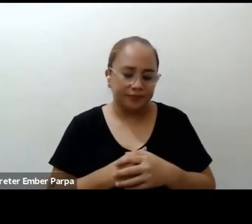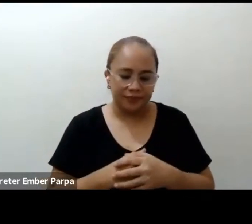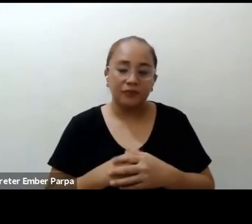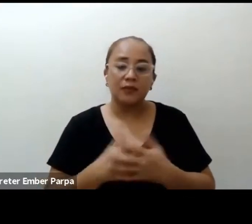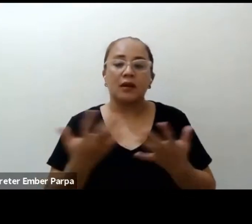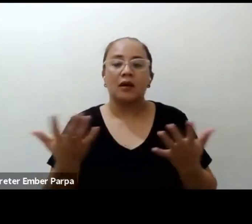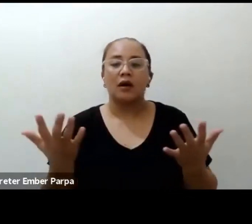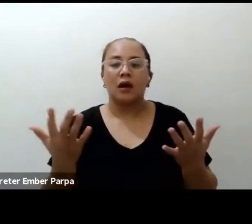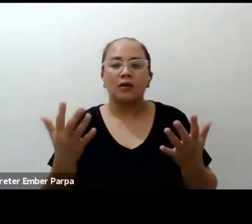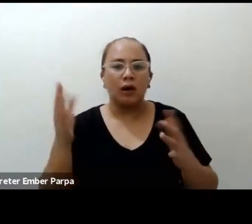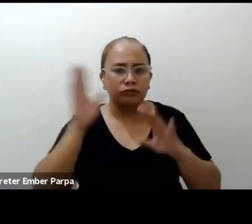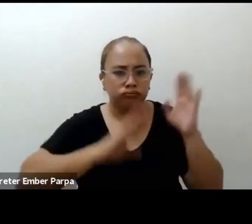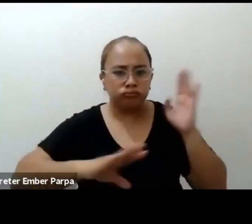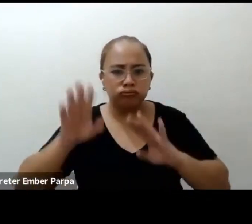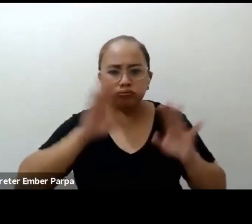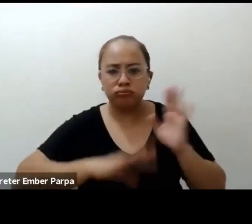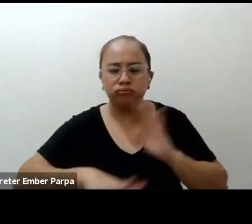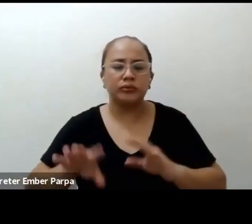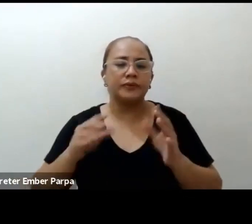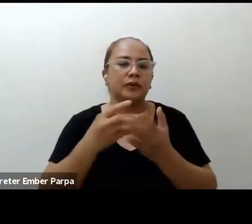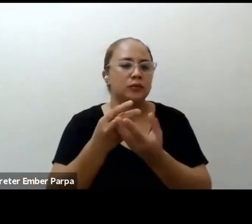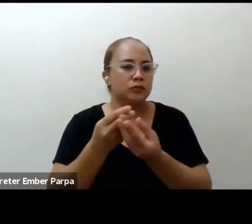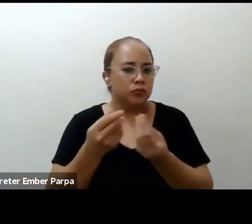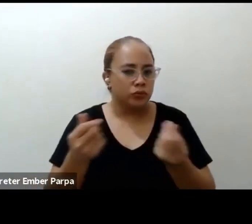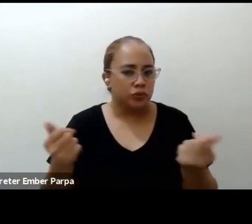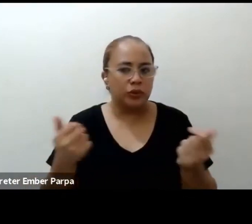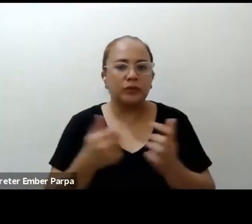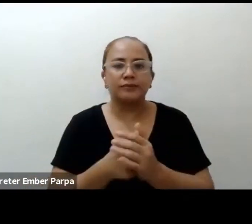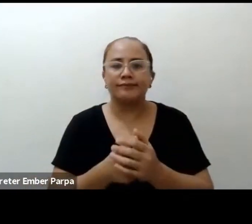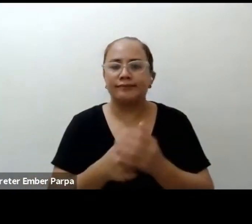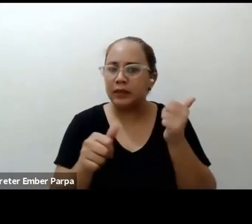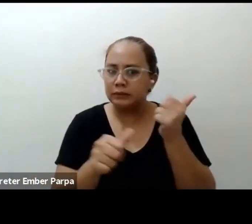around treatment, around the ayuda,